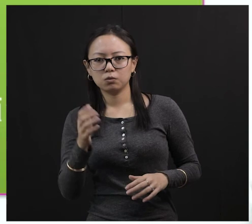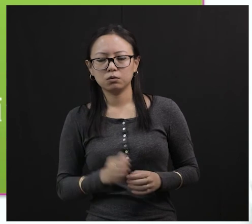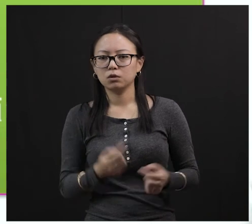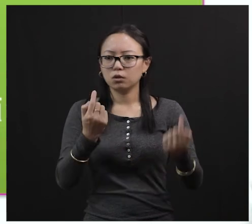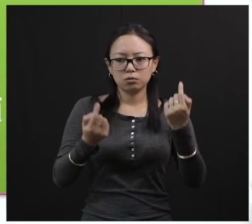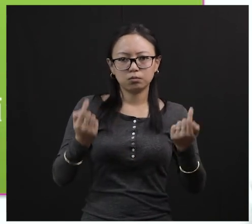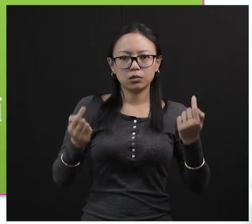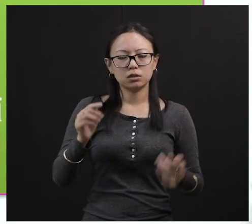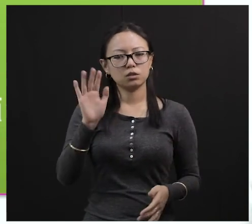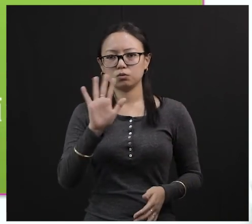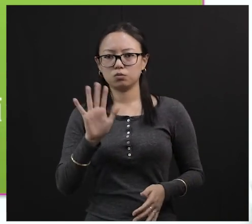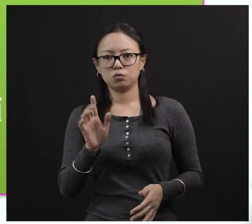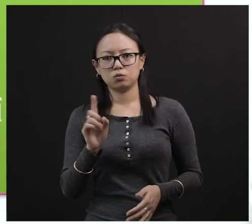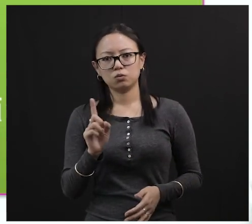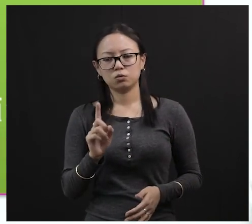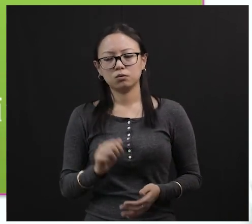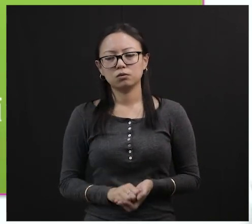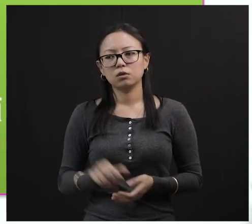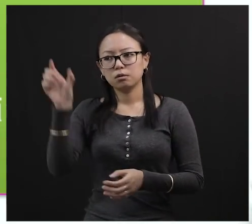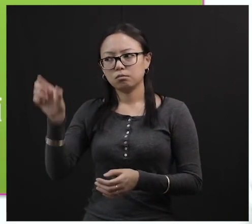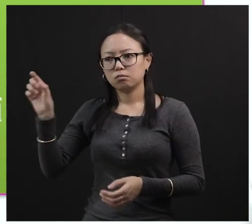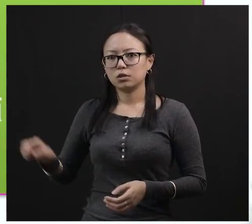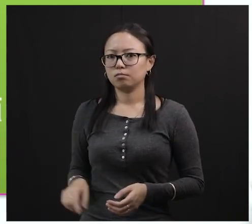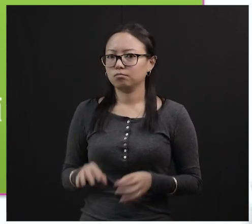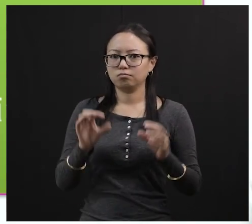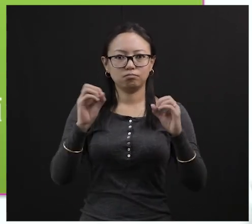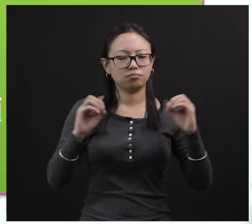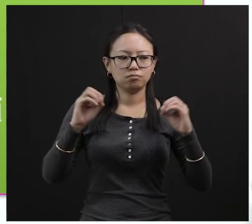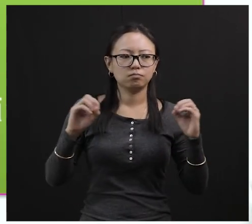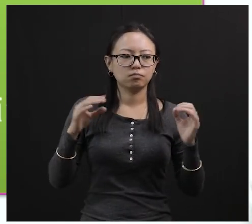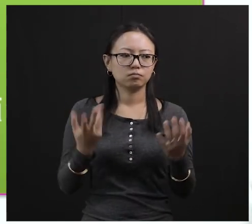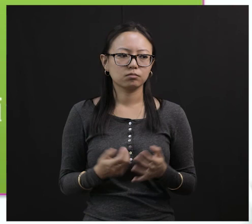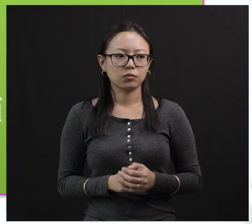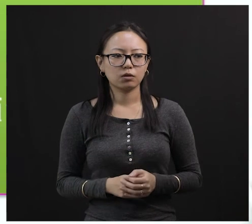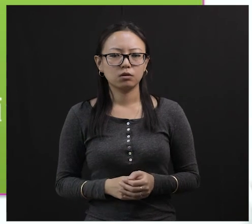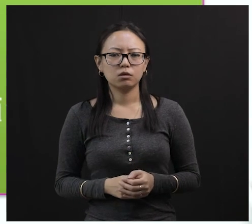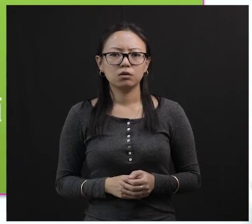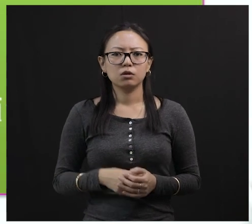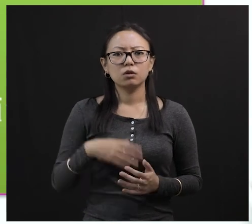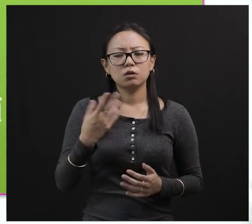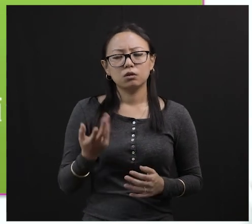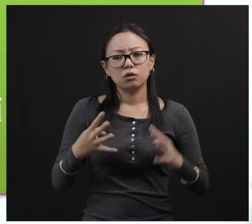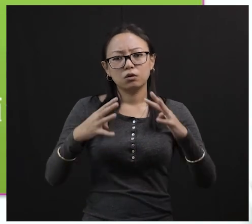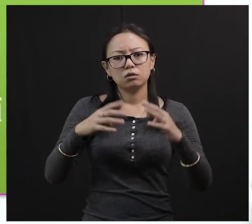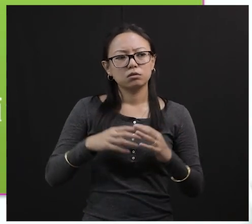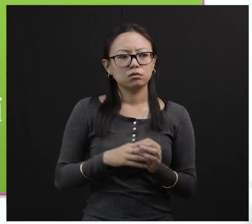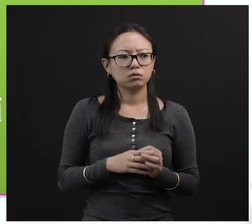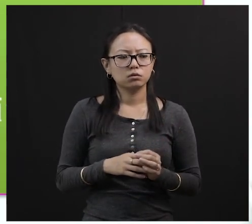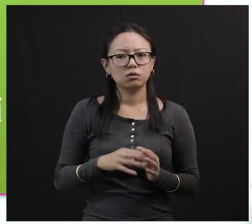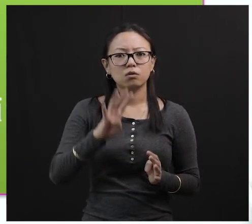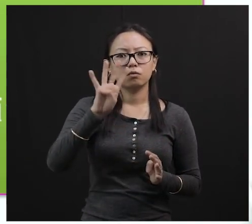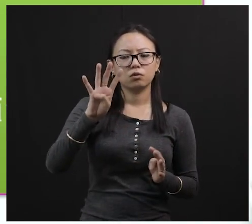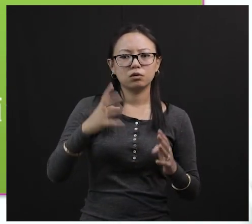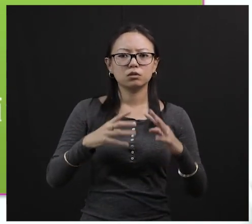by which huge rocks, break down into smaller particles by the action of sun, water, and